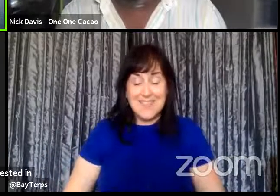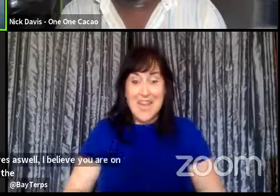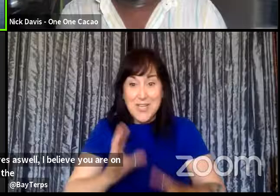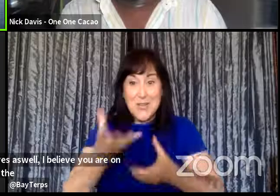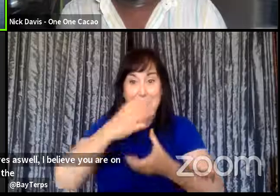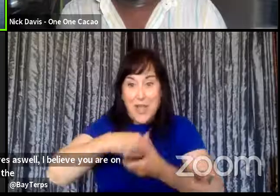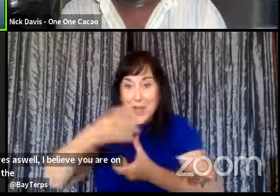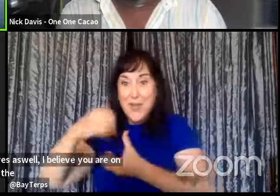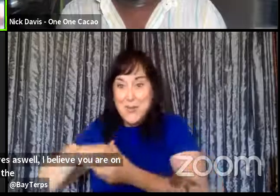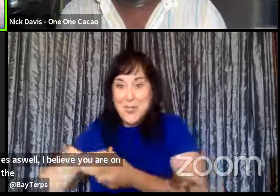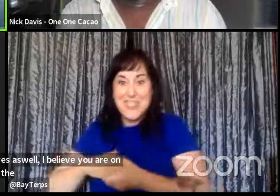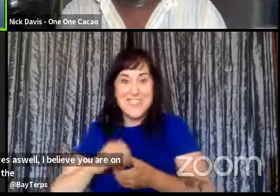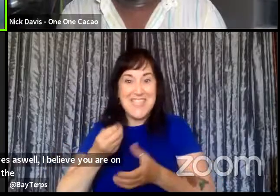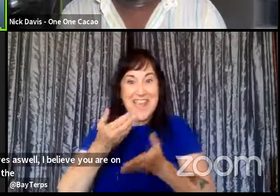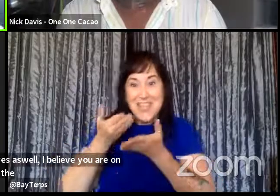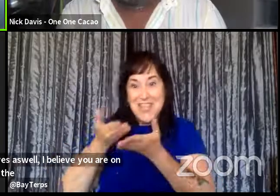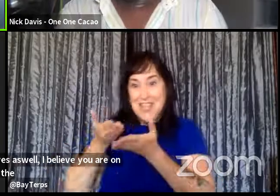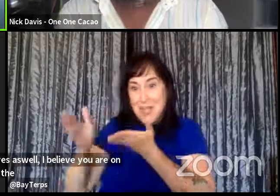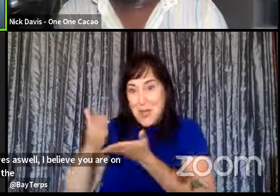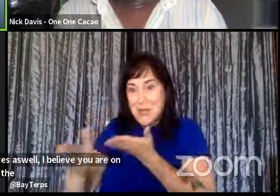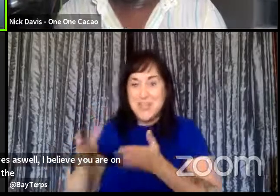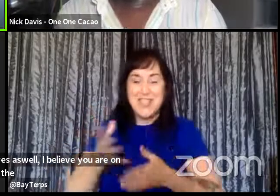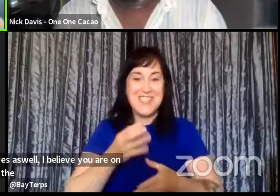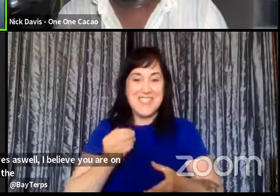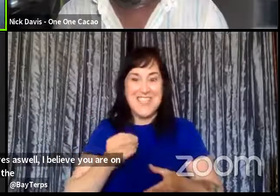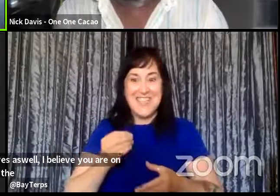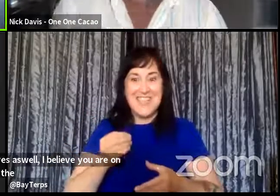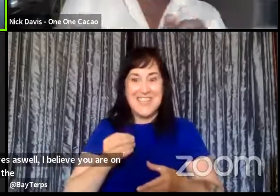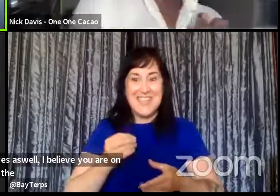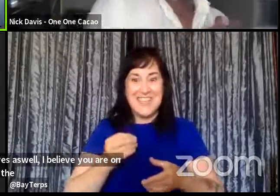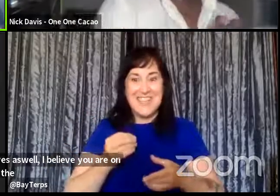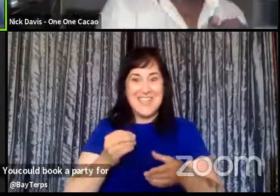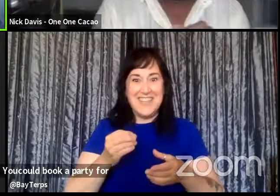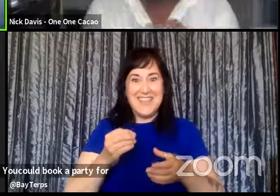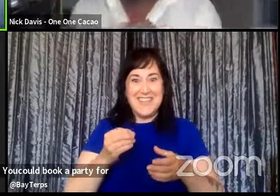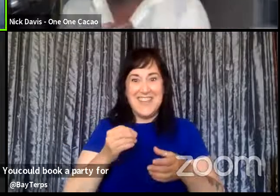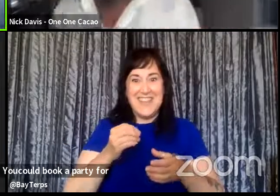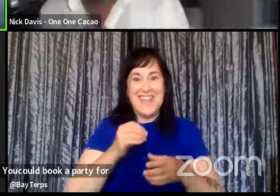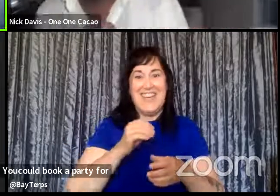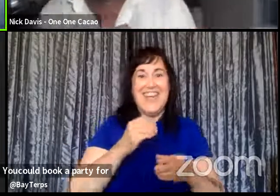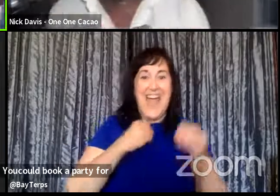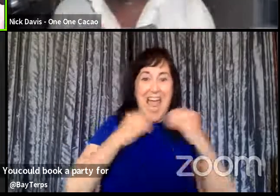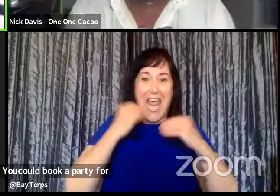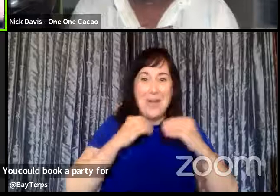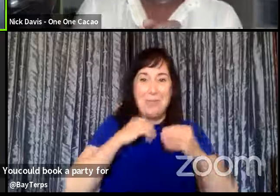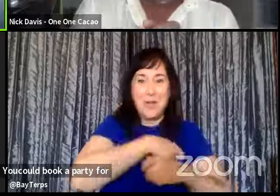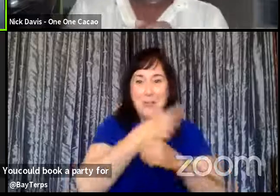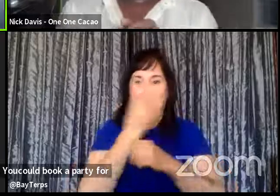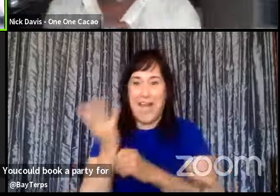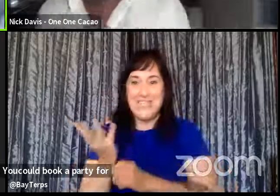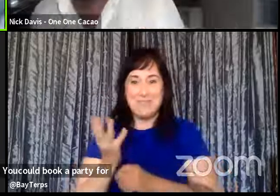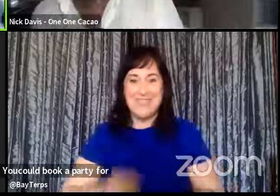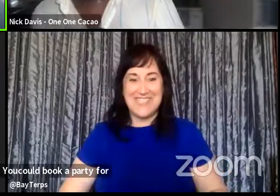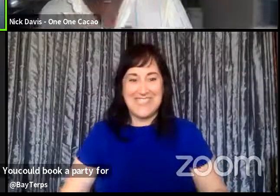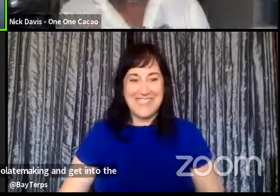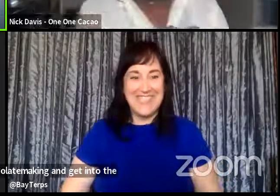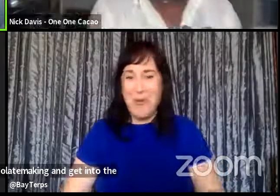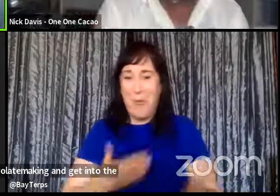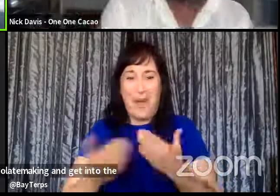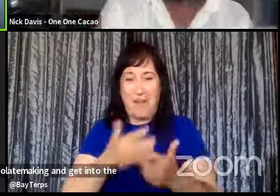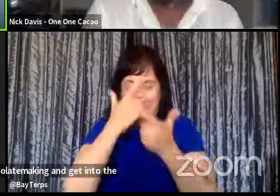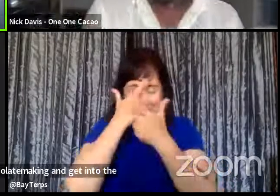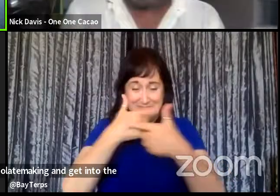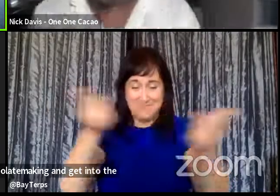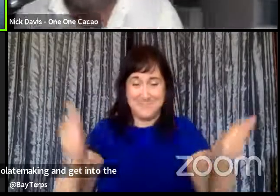and the exclusions and the edible arrangements and the all the things you want in there. Whatever you want, you can go as far as you want to go,